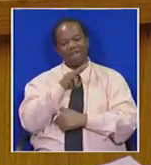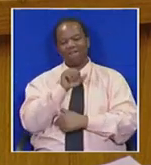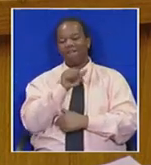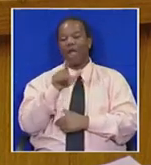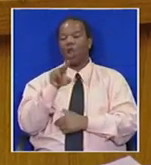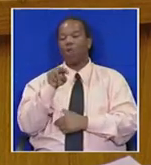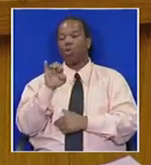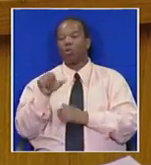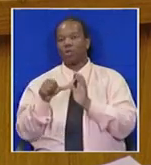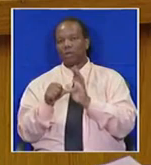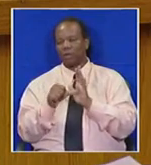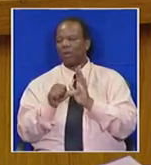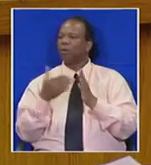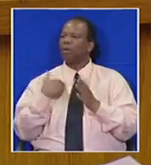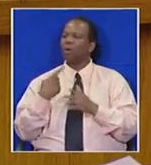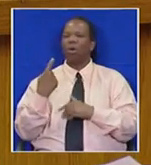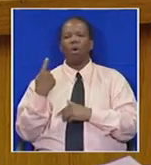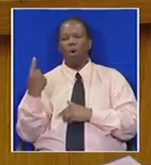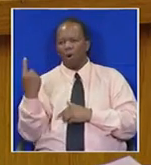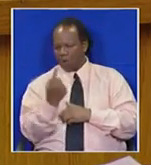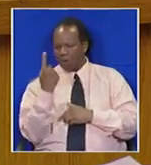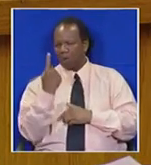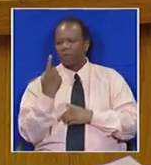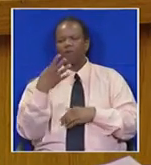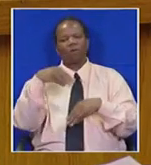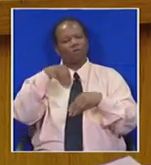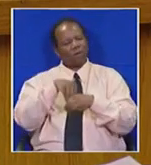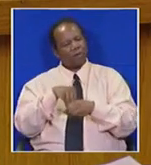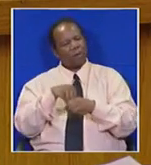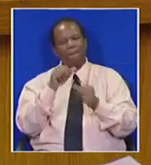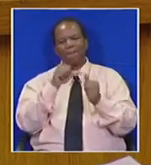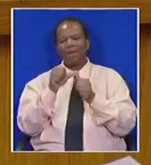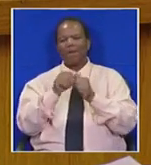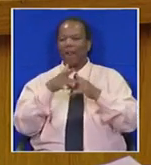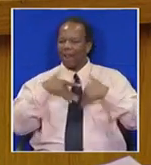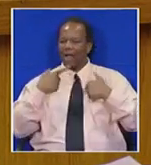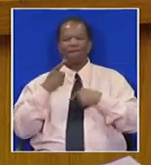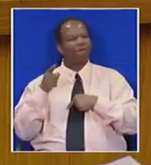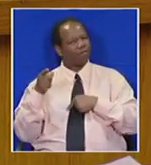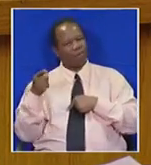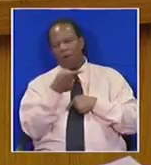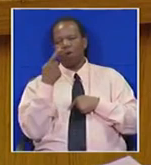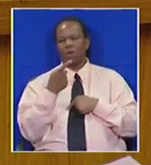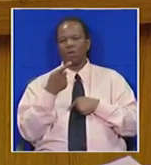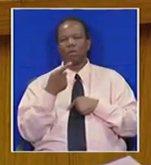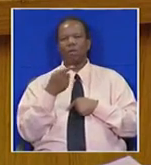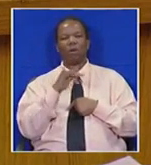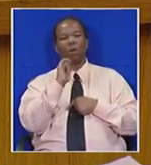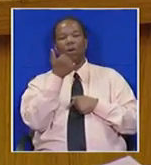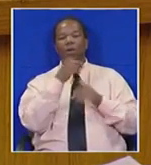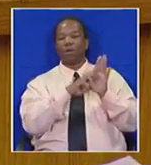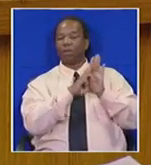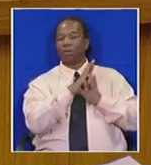called upon, so that all of us can be part of this creation of a better life for all. On behalf of the ANC,